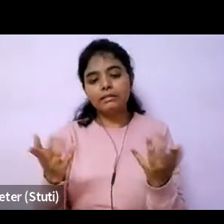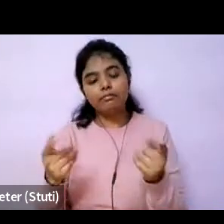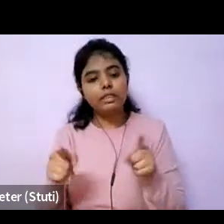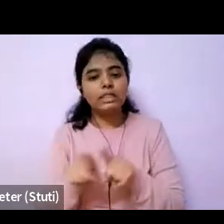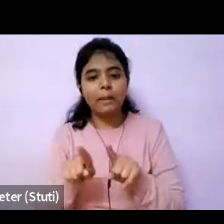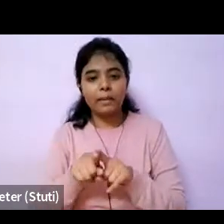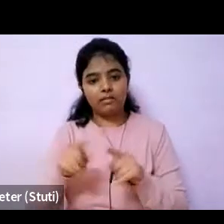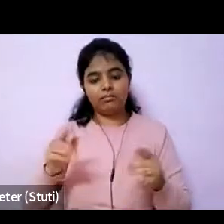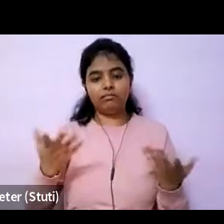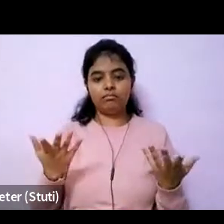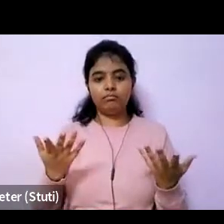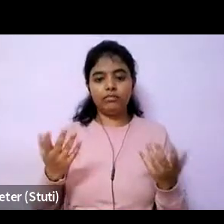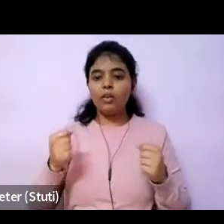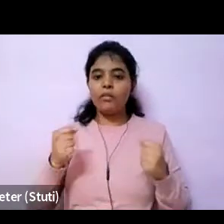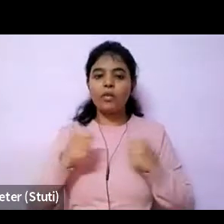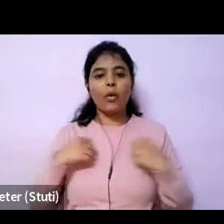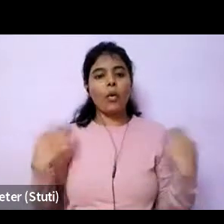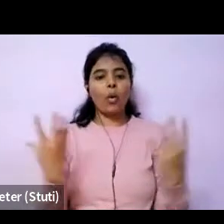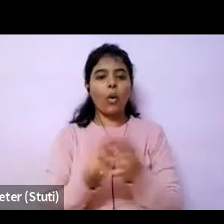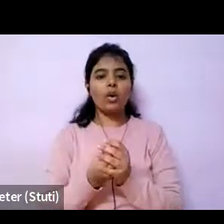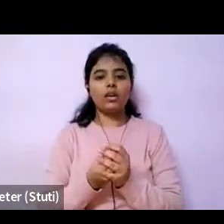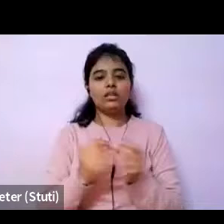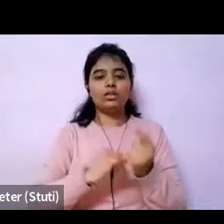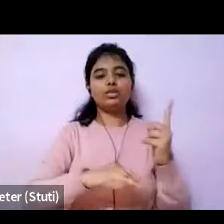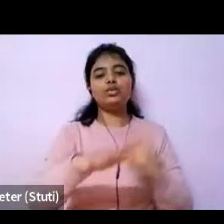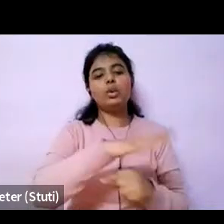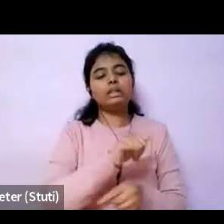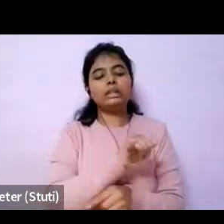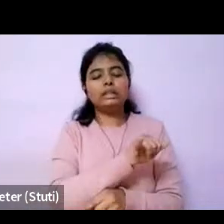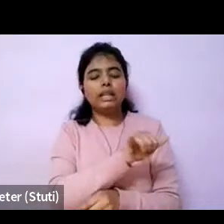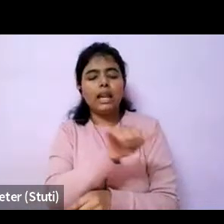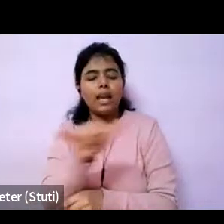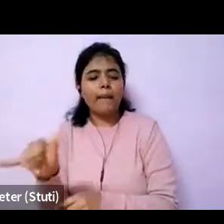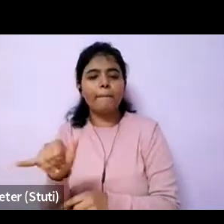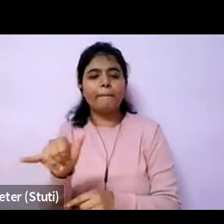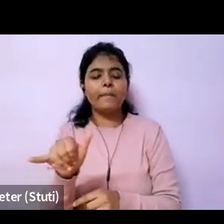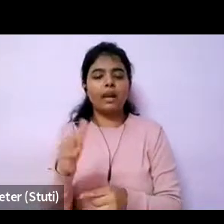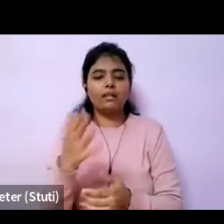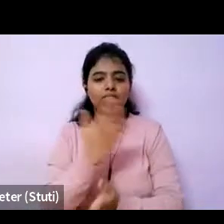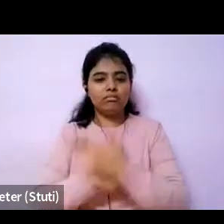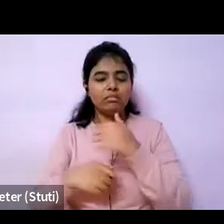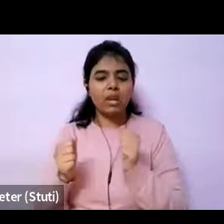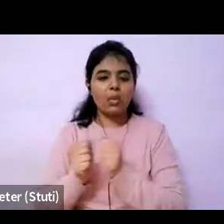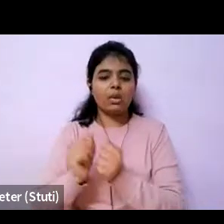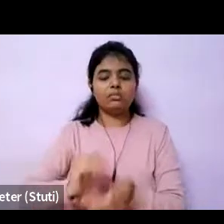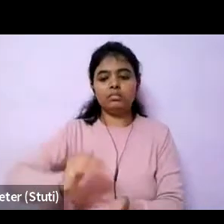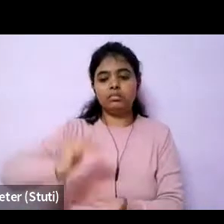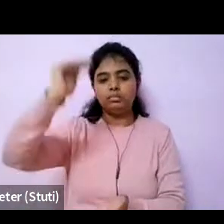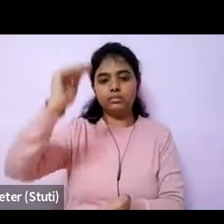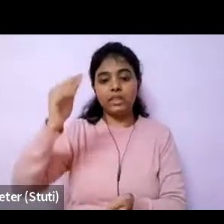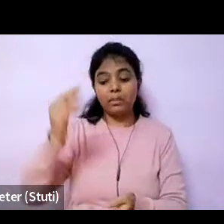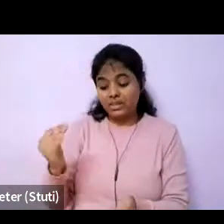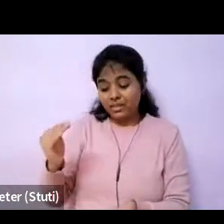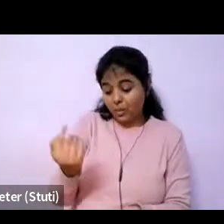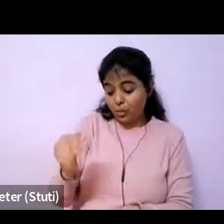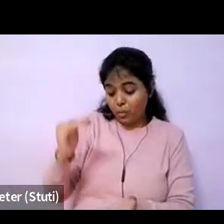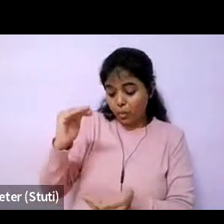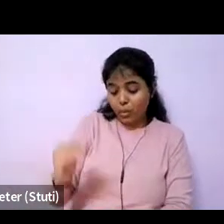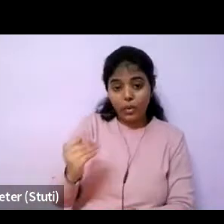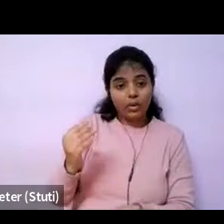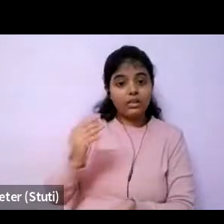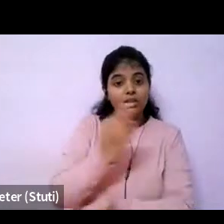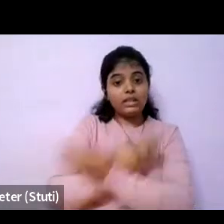of grown up with situations similar to the one that I'm asking you. So I'm just saying that for a child, individual child, how do you